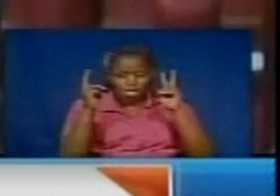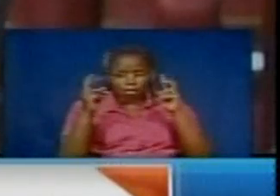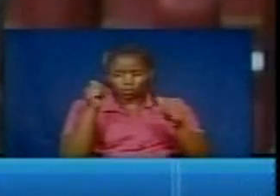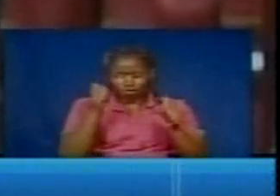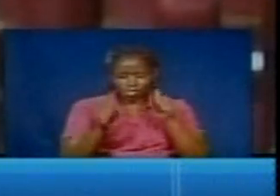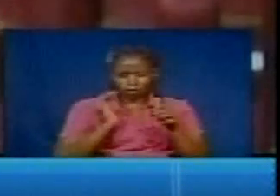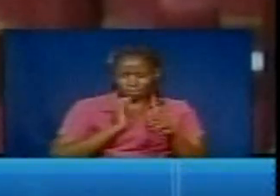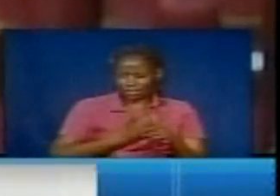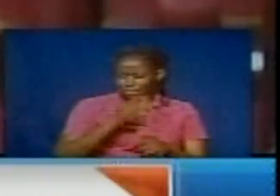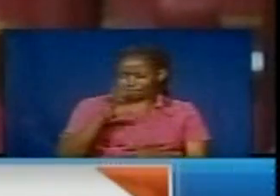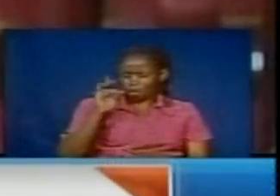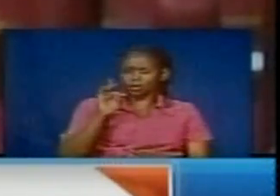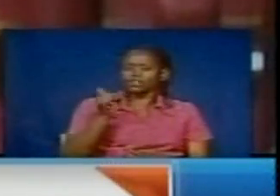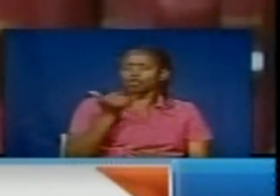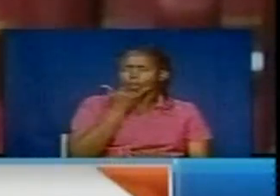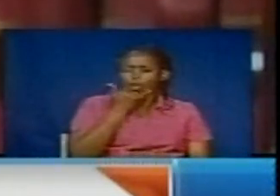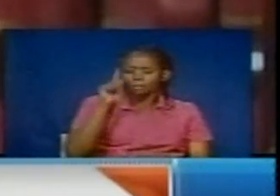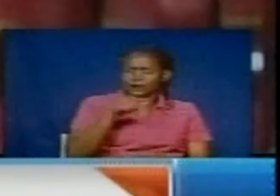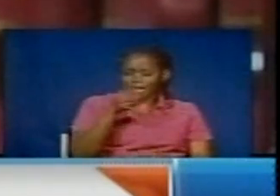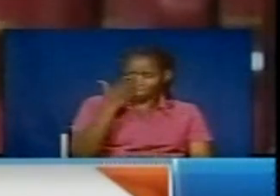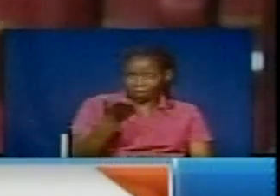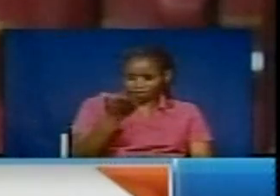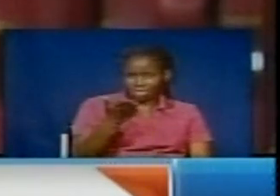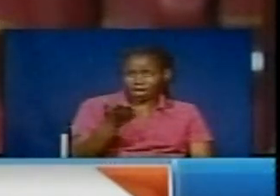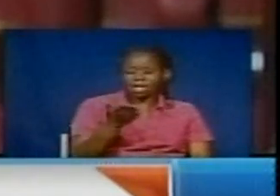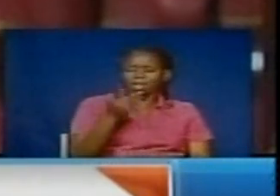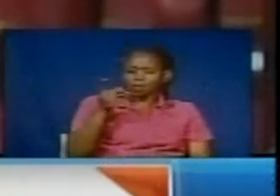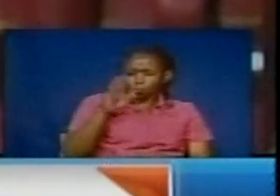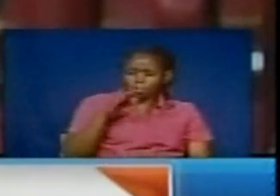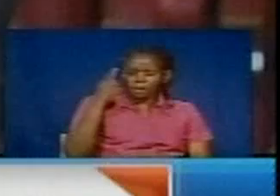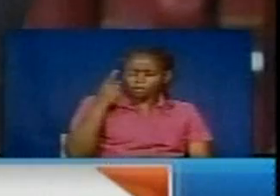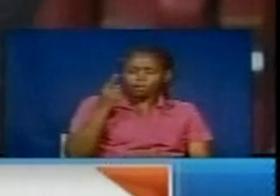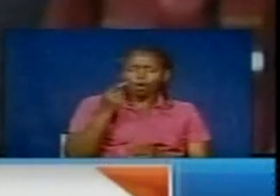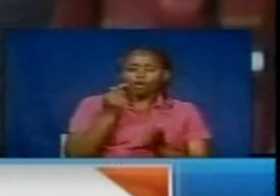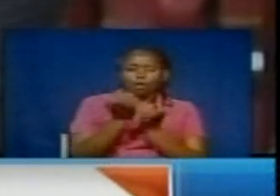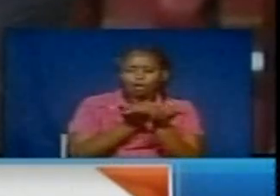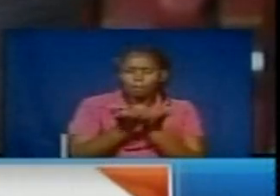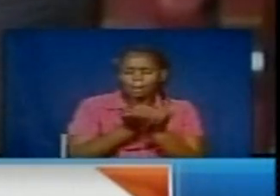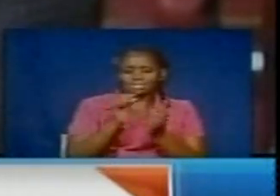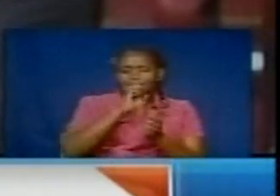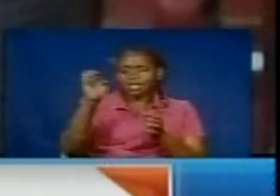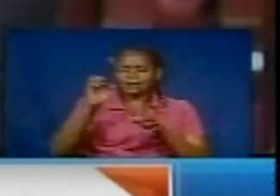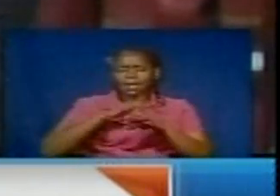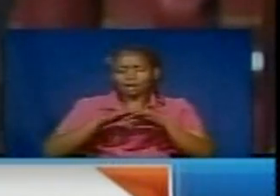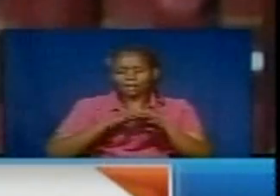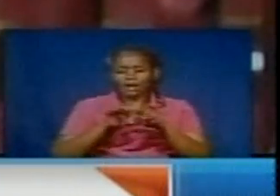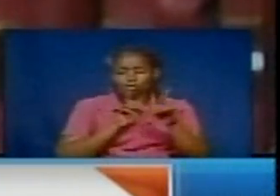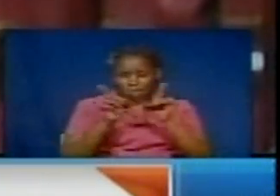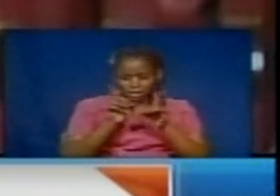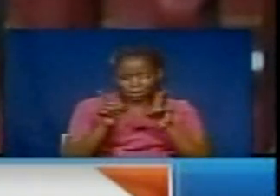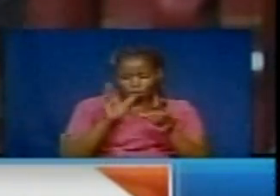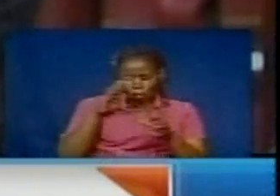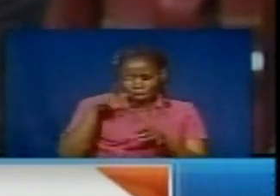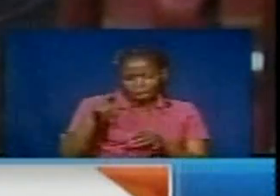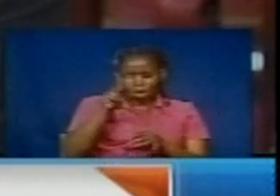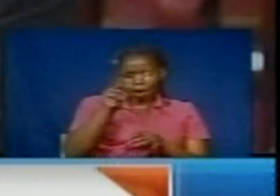faulted one nominee for Commerce, East Africa and Tourism, the nominee, Madam Kandie,